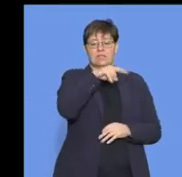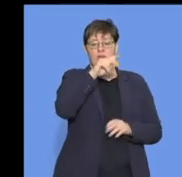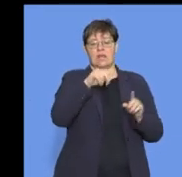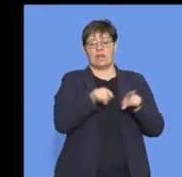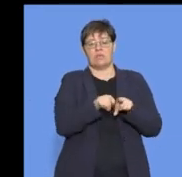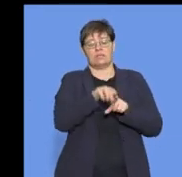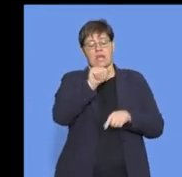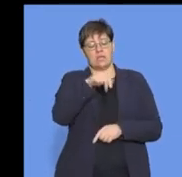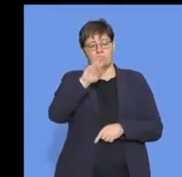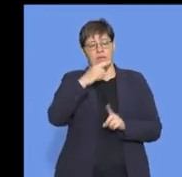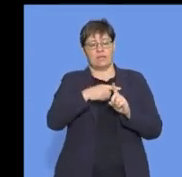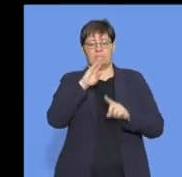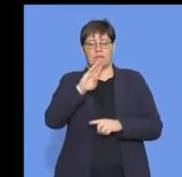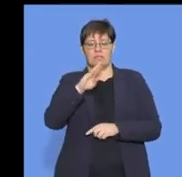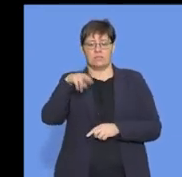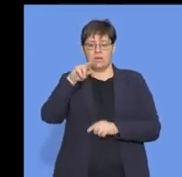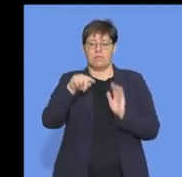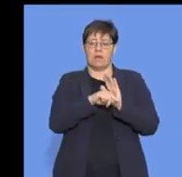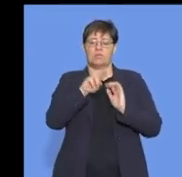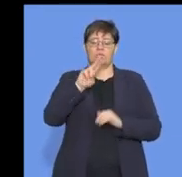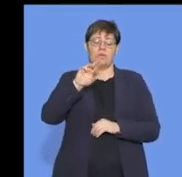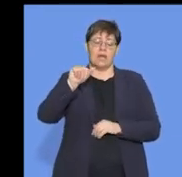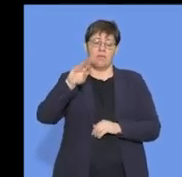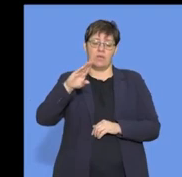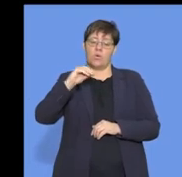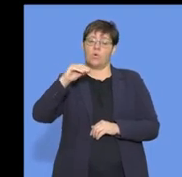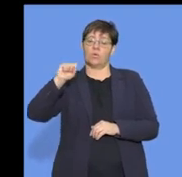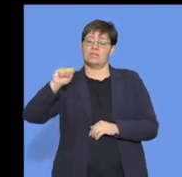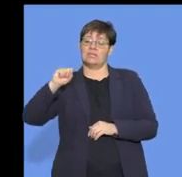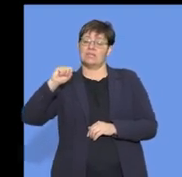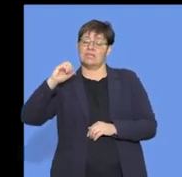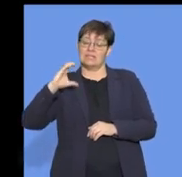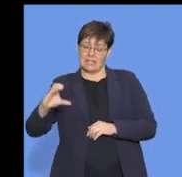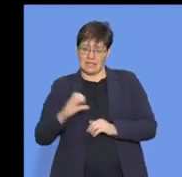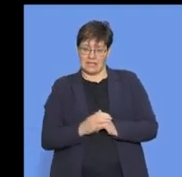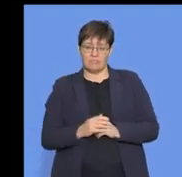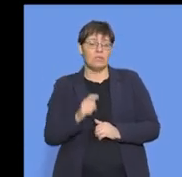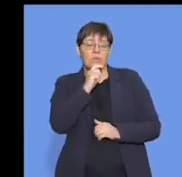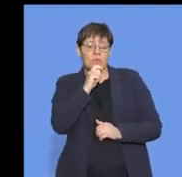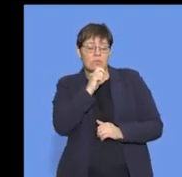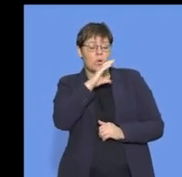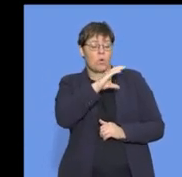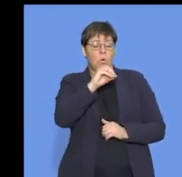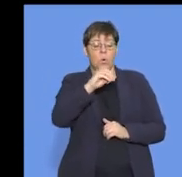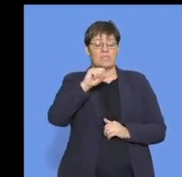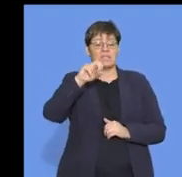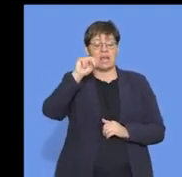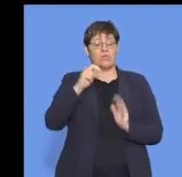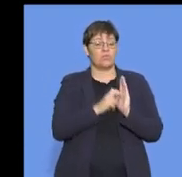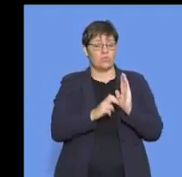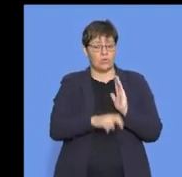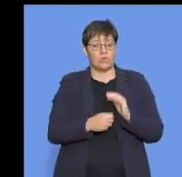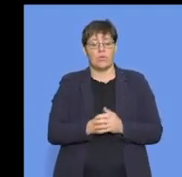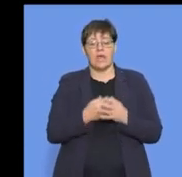C squared equals A squared plus B squared minus 2AB cos C. Okay, and when do we use